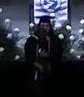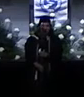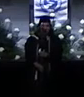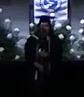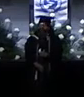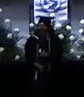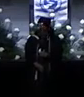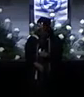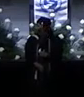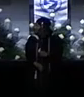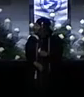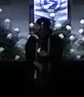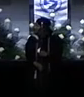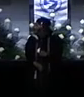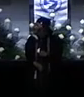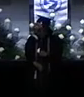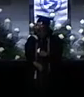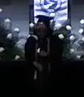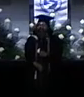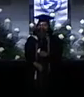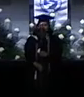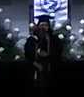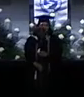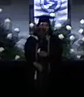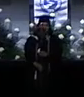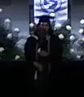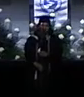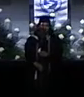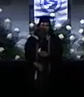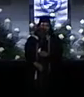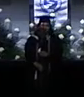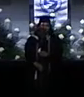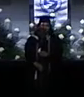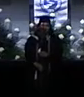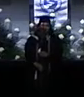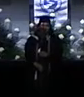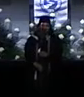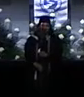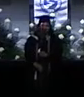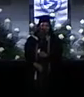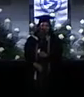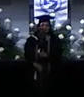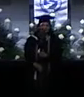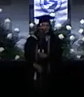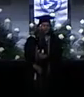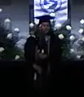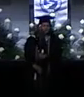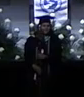Thank you.